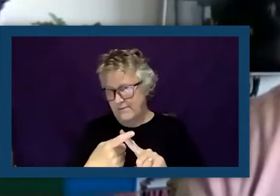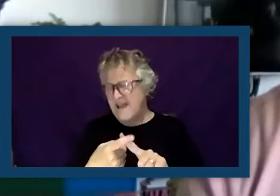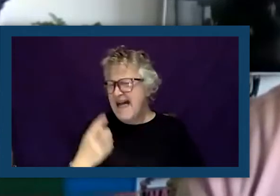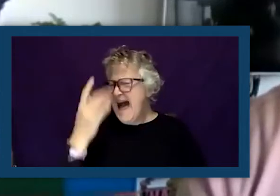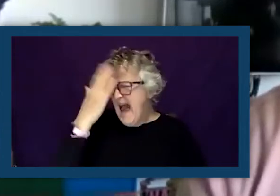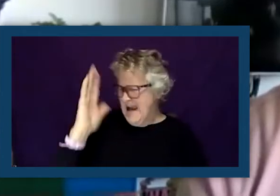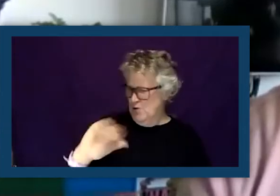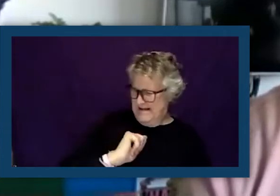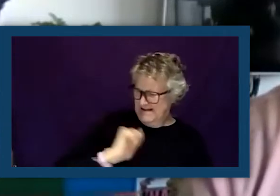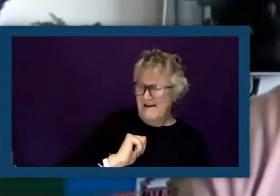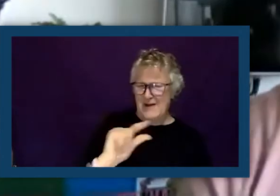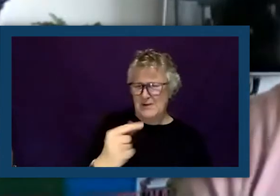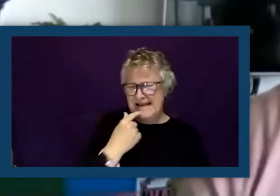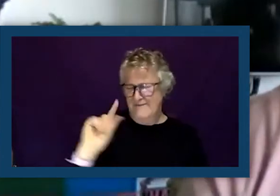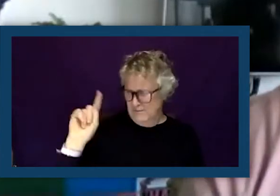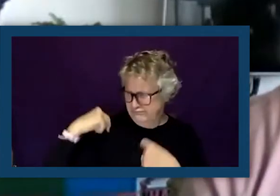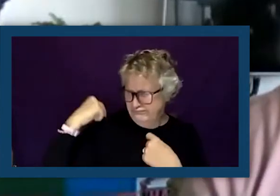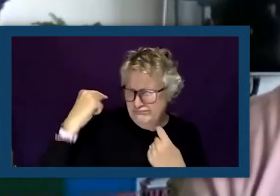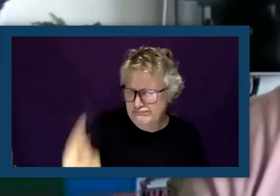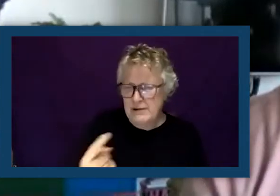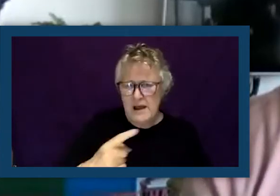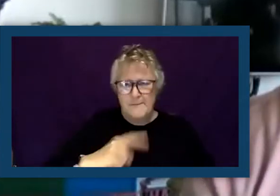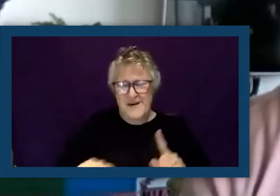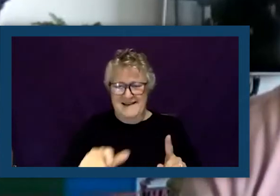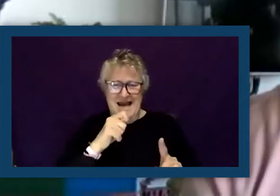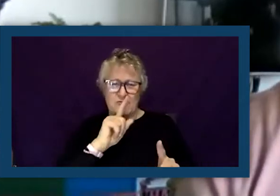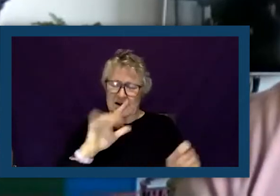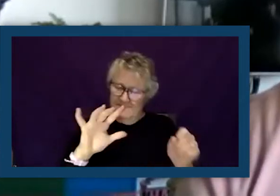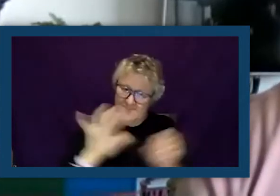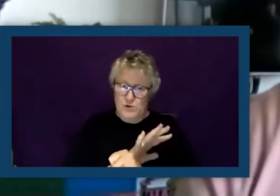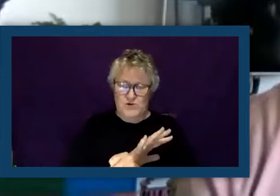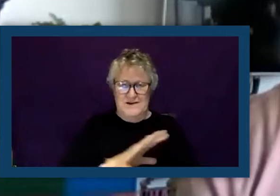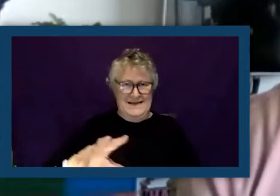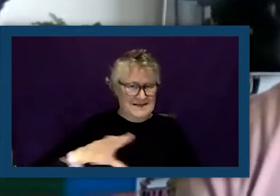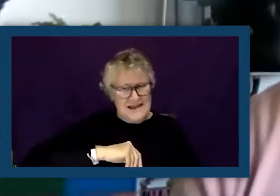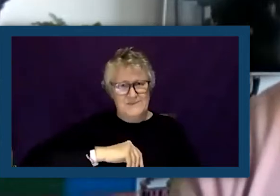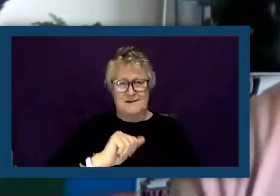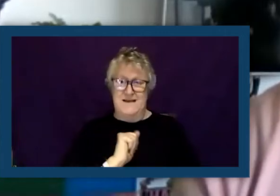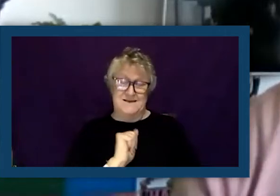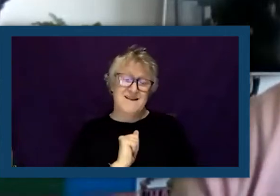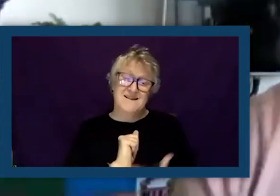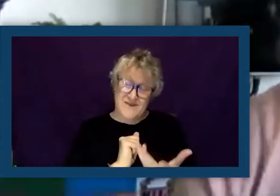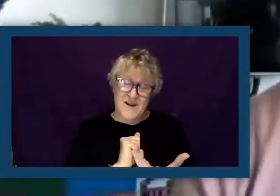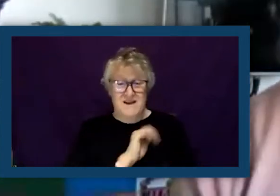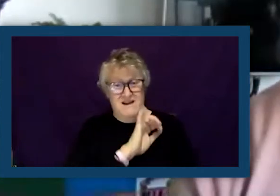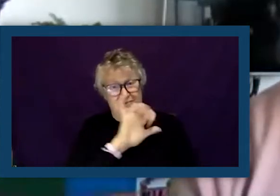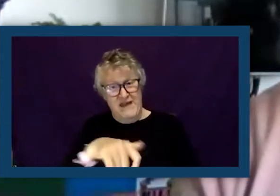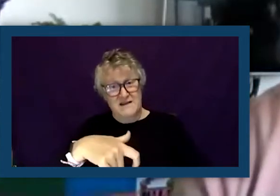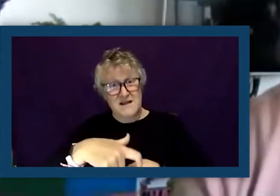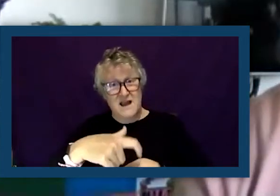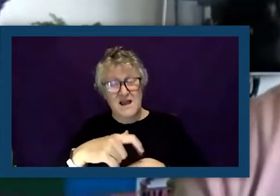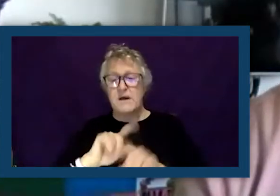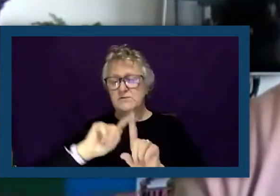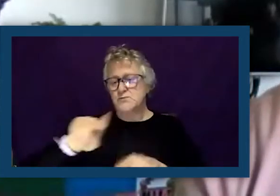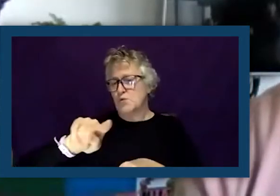a number of years, but hadn't sort of publicly, accepted that for my own self. And at the time, I was going to school for